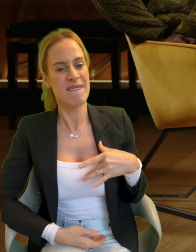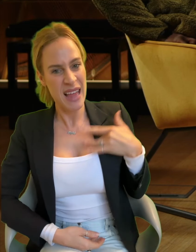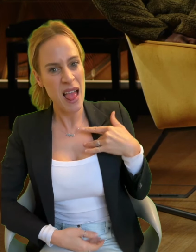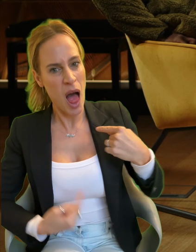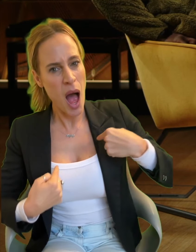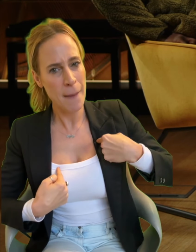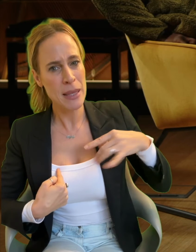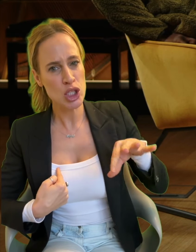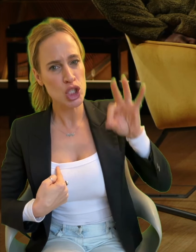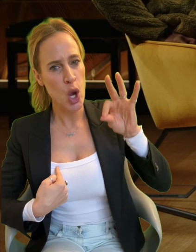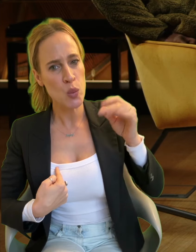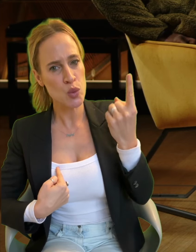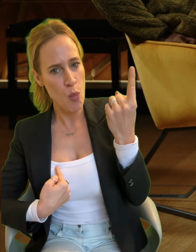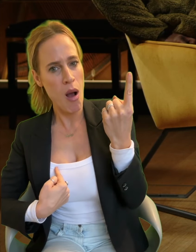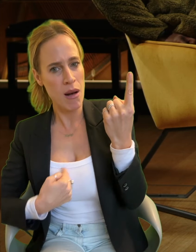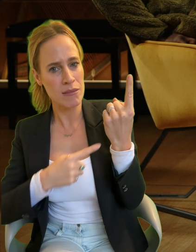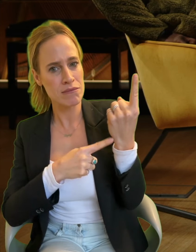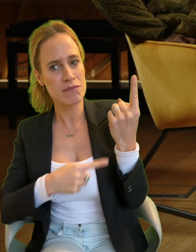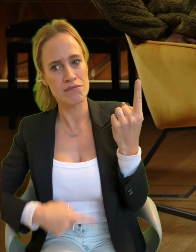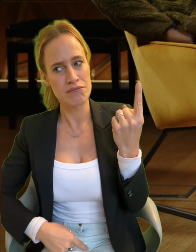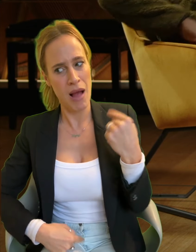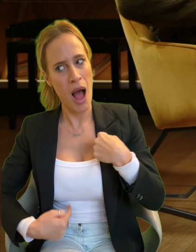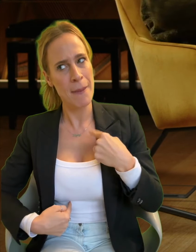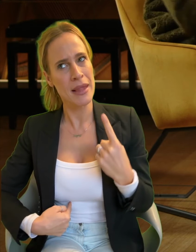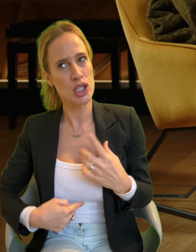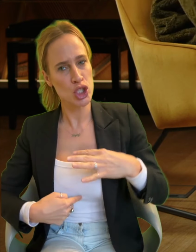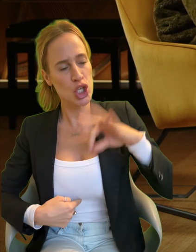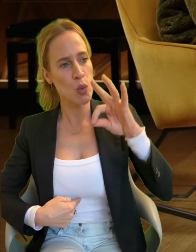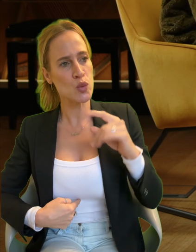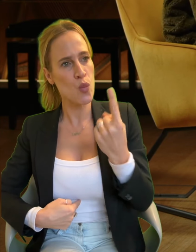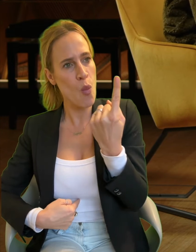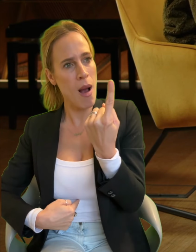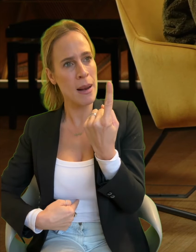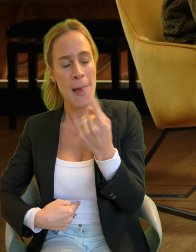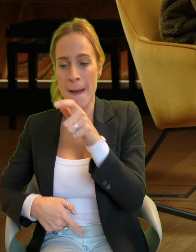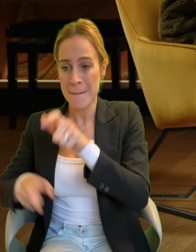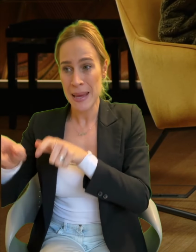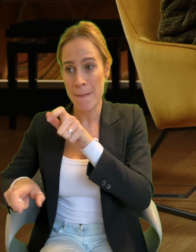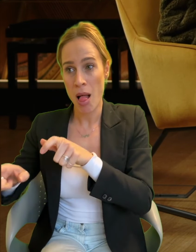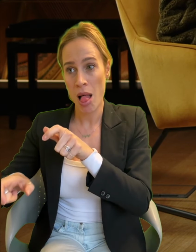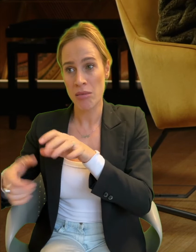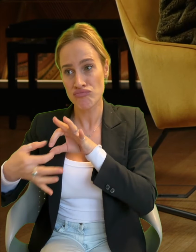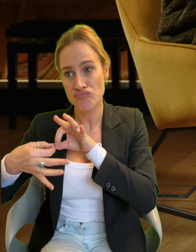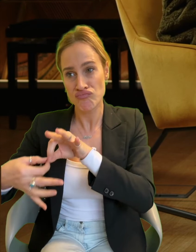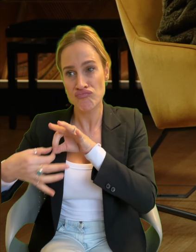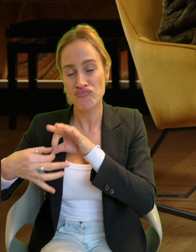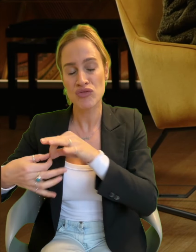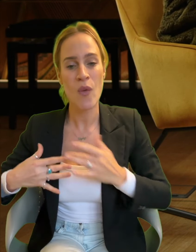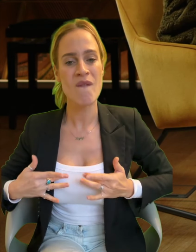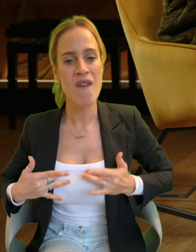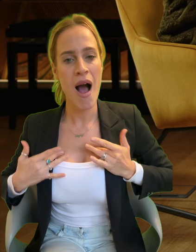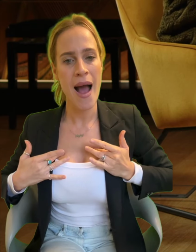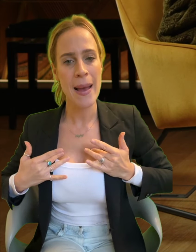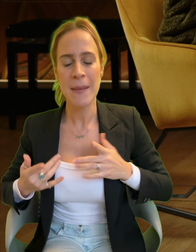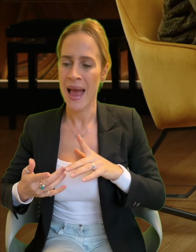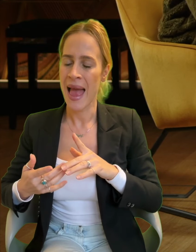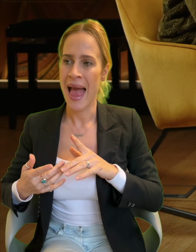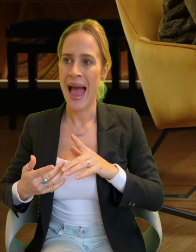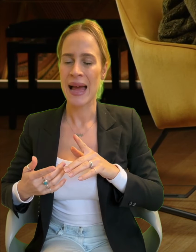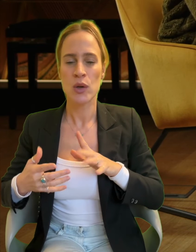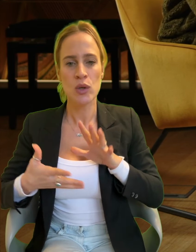People feed off your vibe, but people feed off confidence. People cling to confidence that they haven't